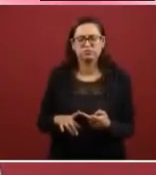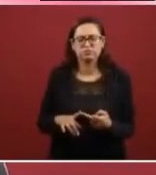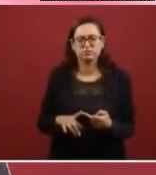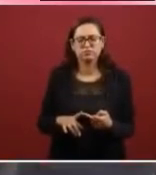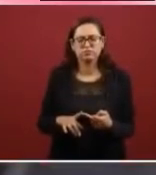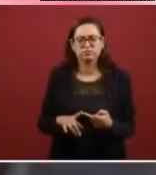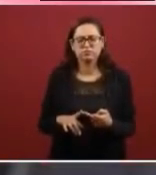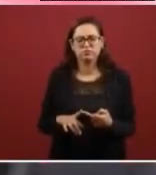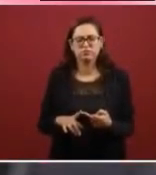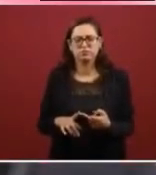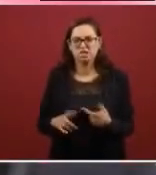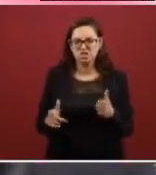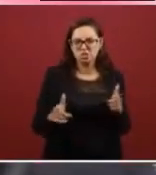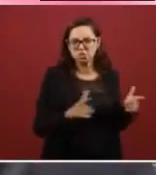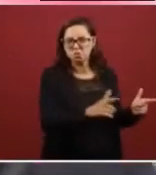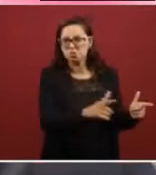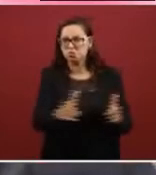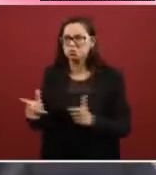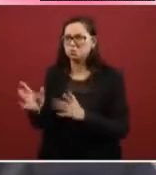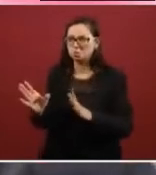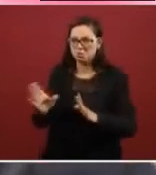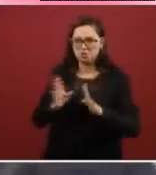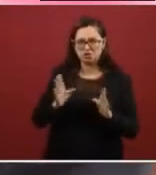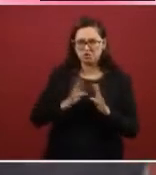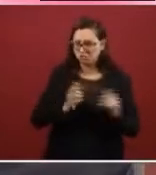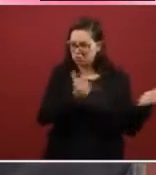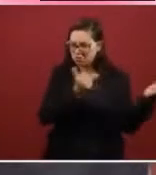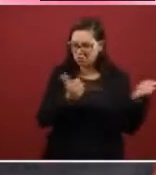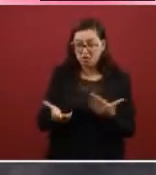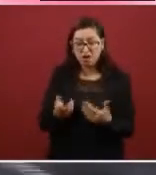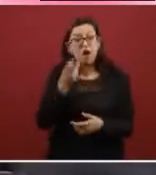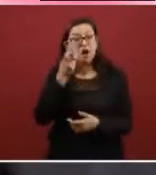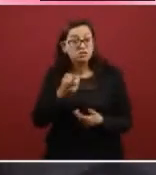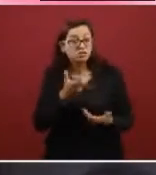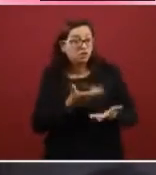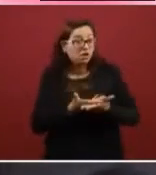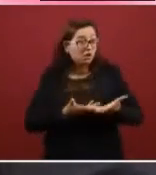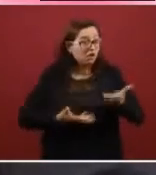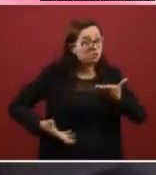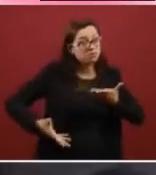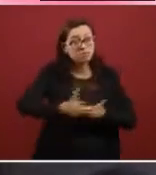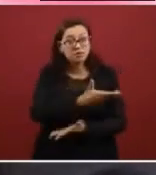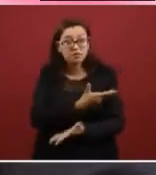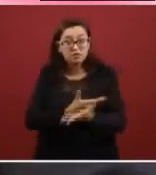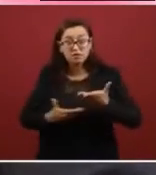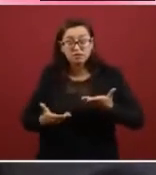la acción militar for a military action. Esa era la cooperación. That was their cooperation.